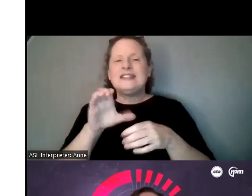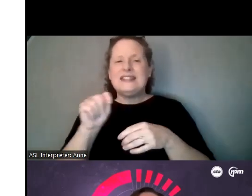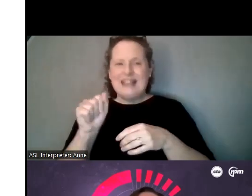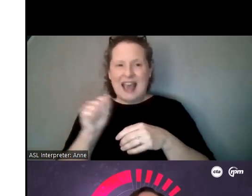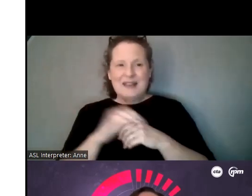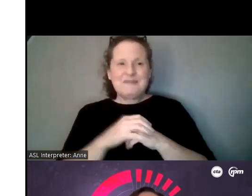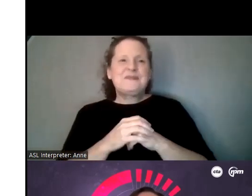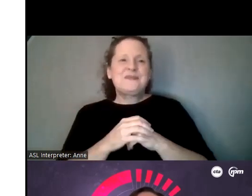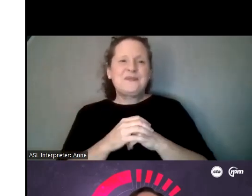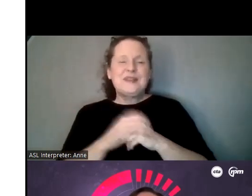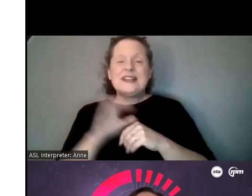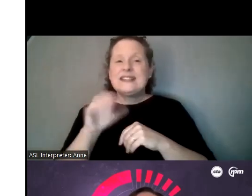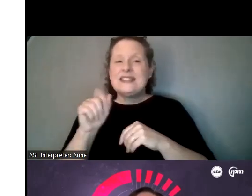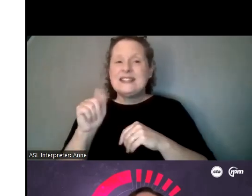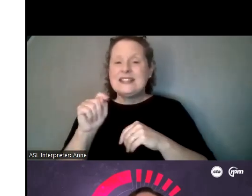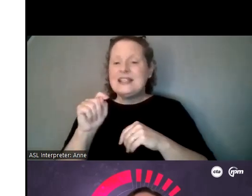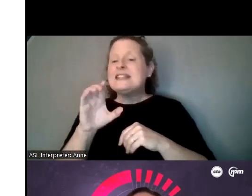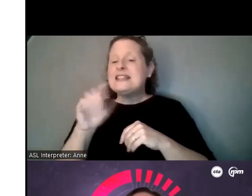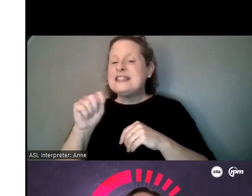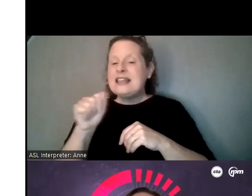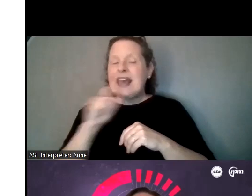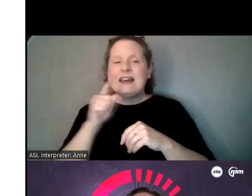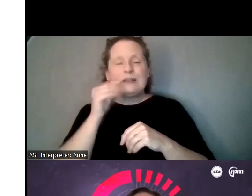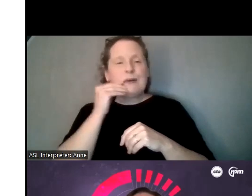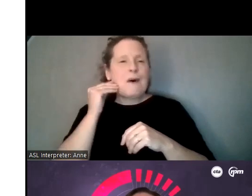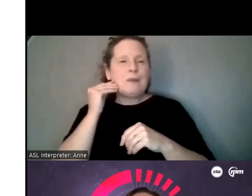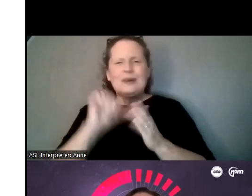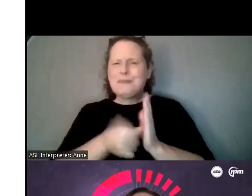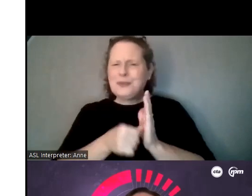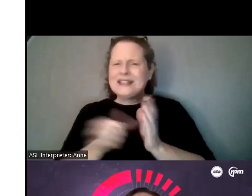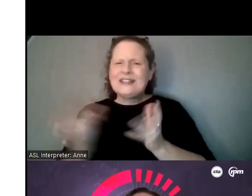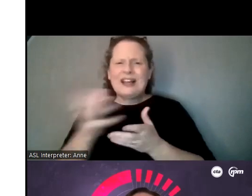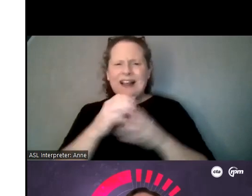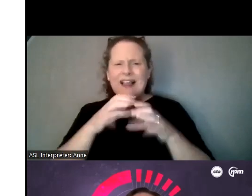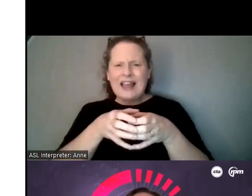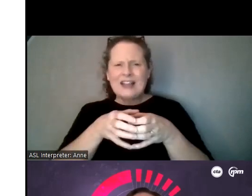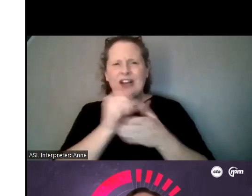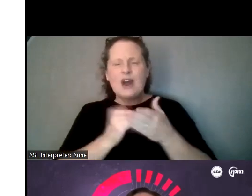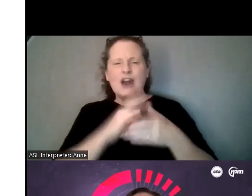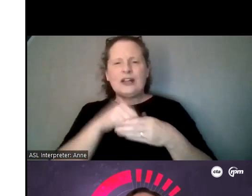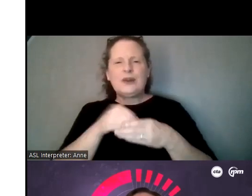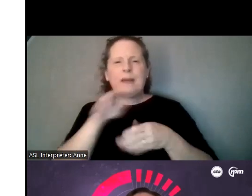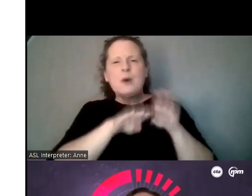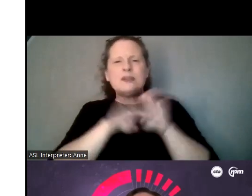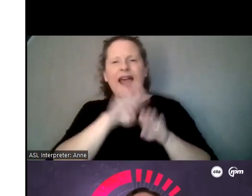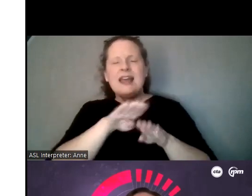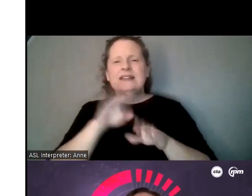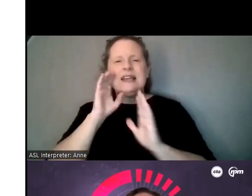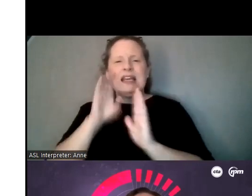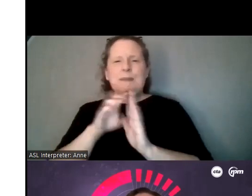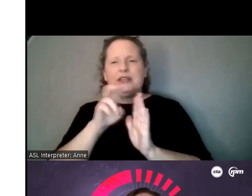Next. The CTA is home to an impressive collection of art, including mosaics, image transfer artworks,